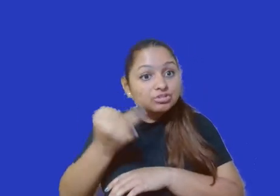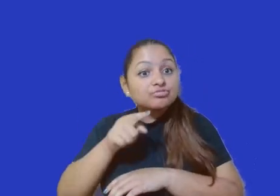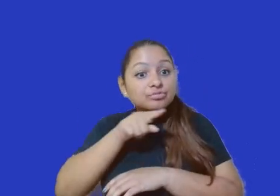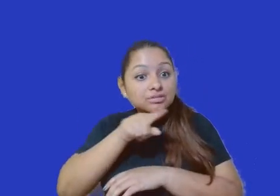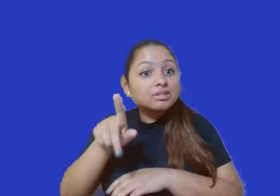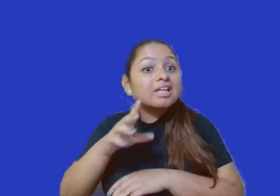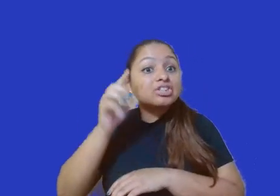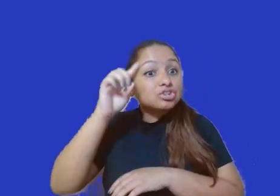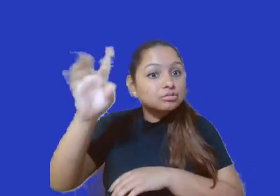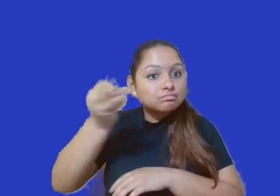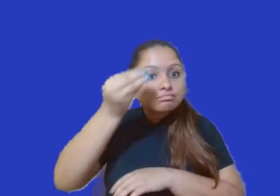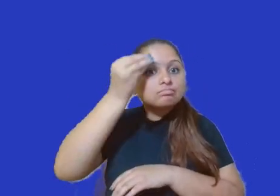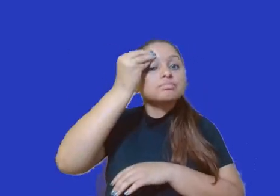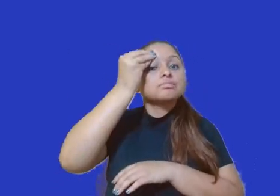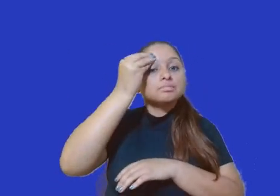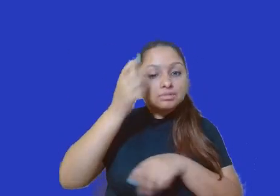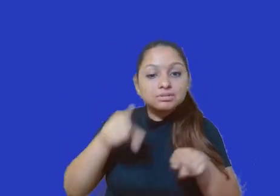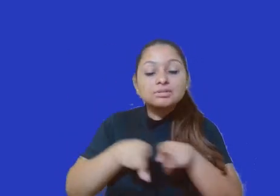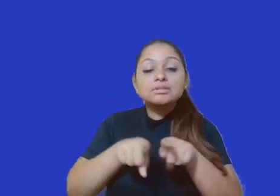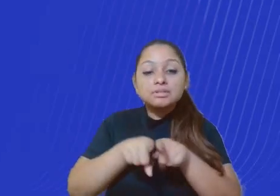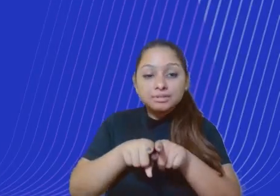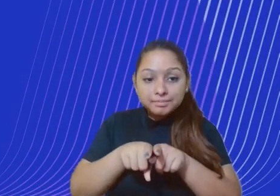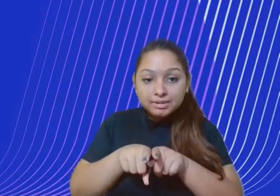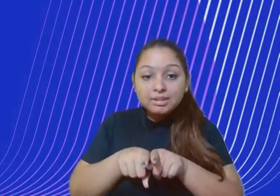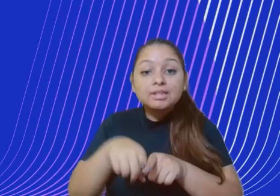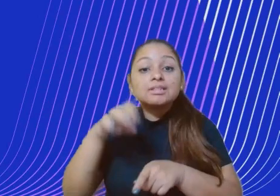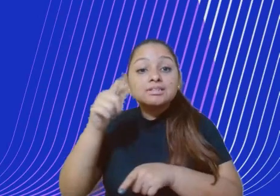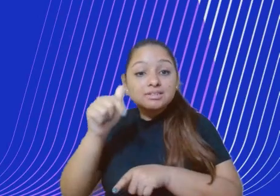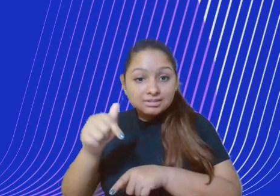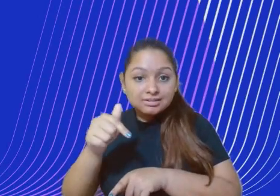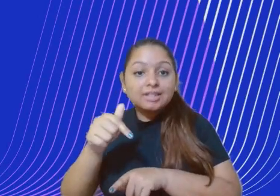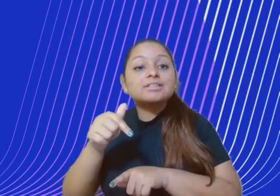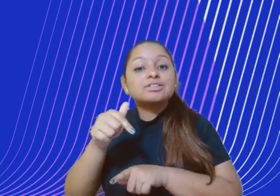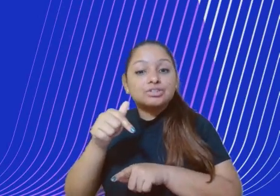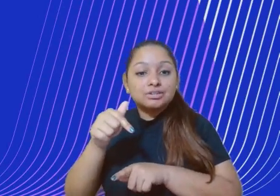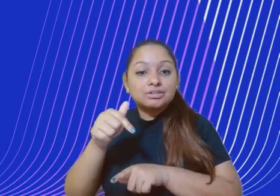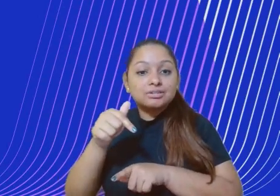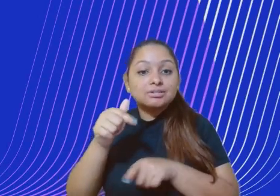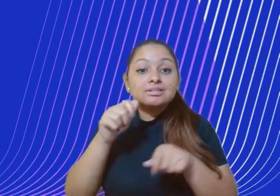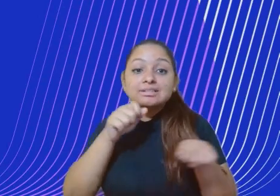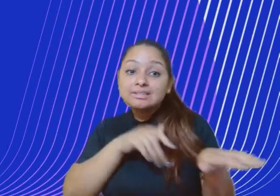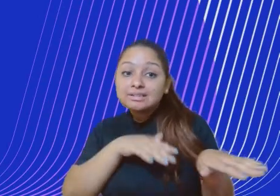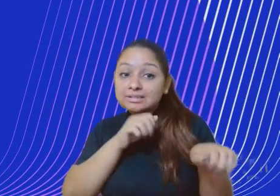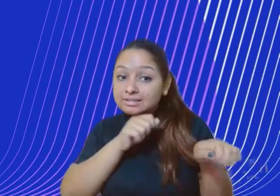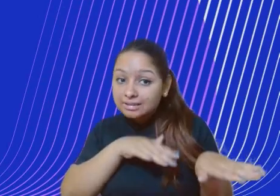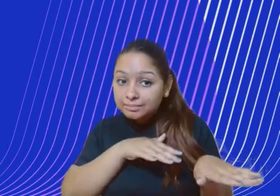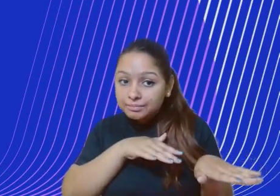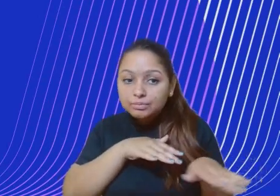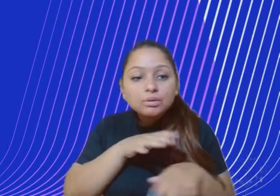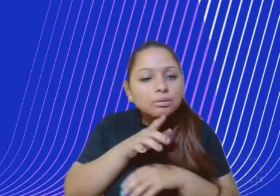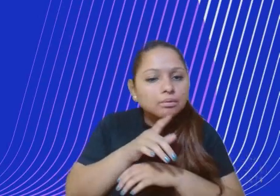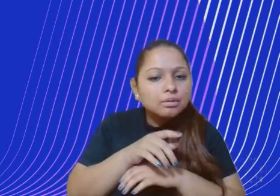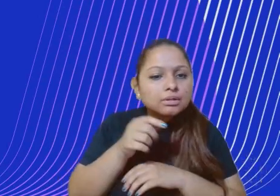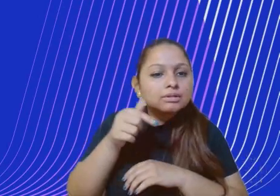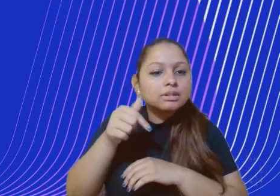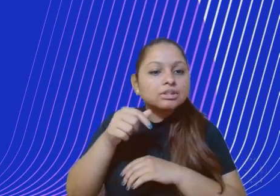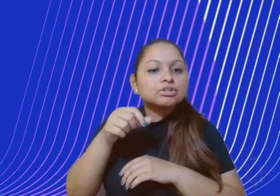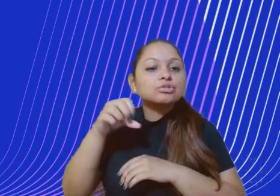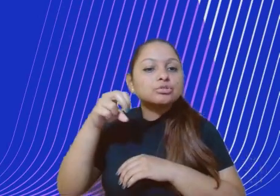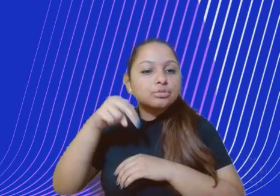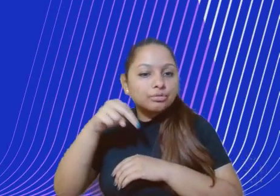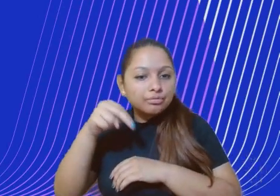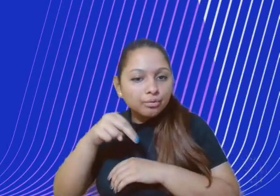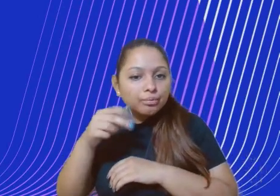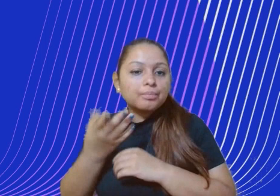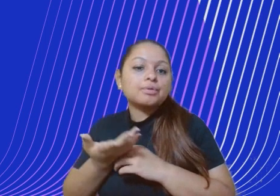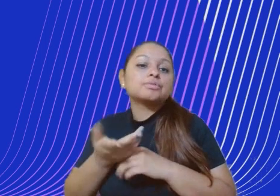wrong. We're going to have the pre-selection of startups. November 7th is the first evaluation of the proposals of project.